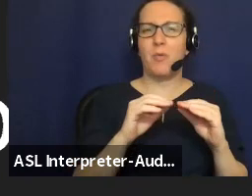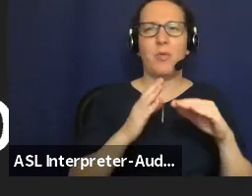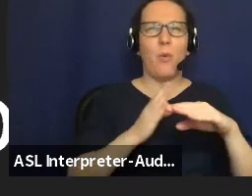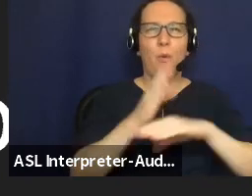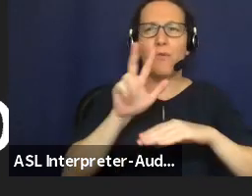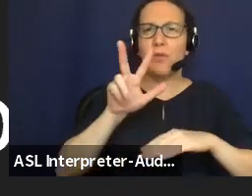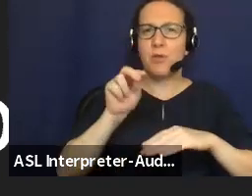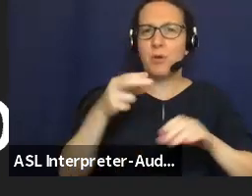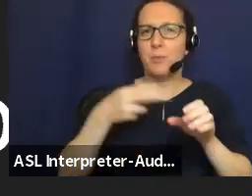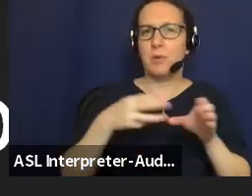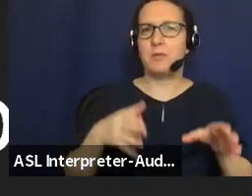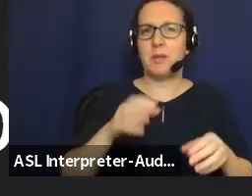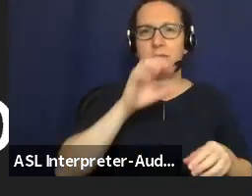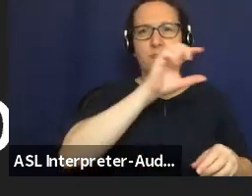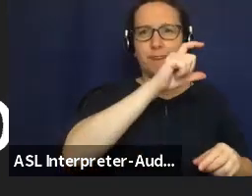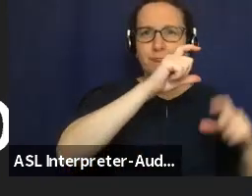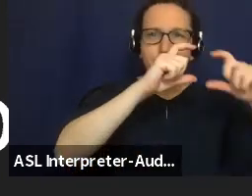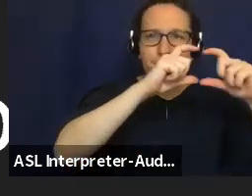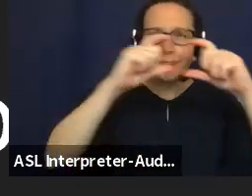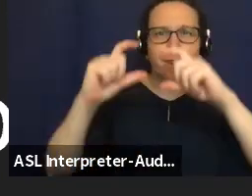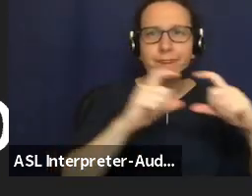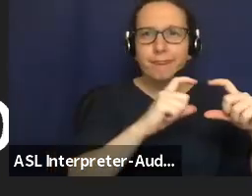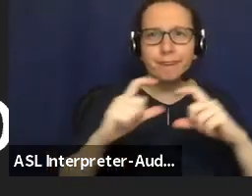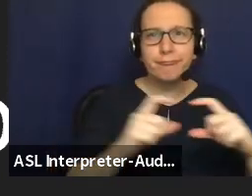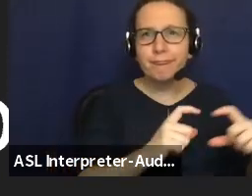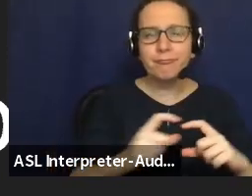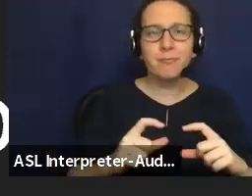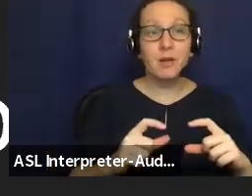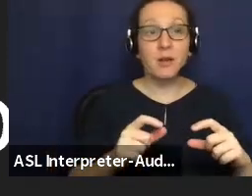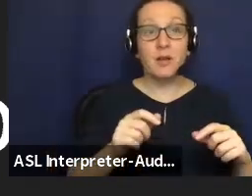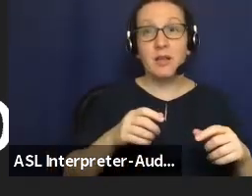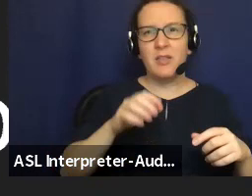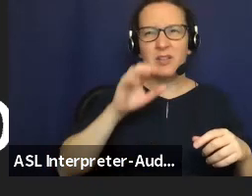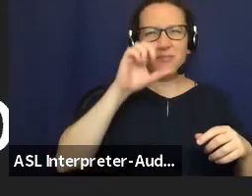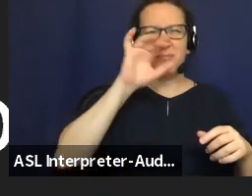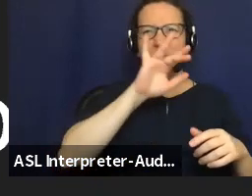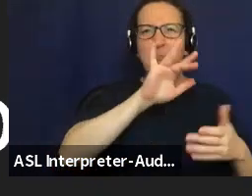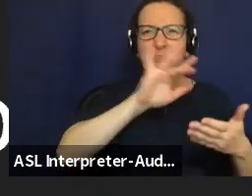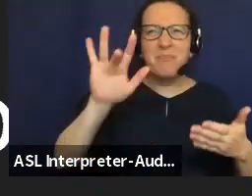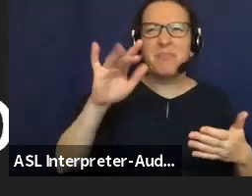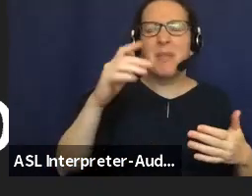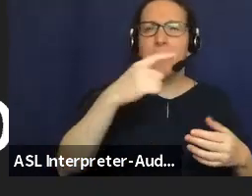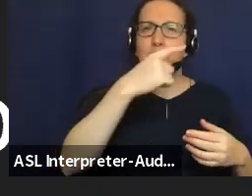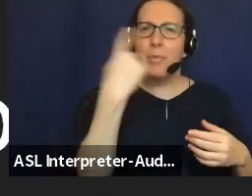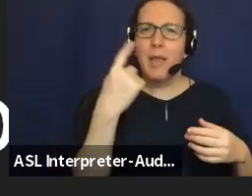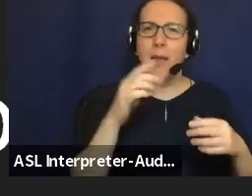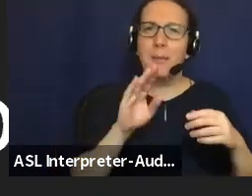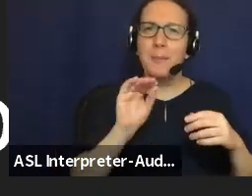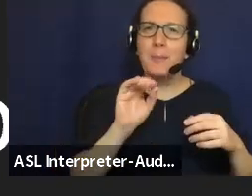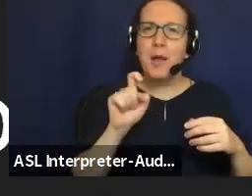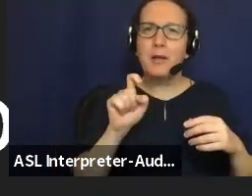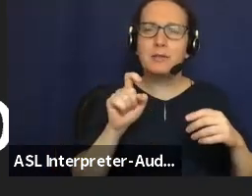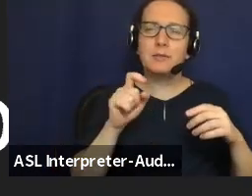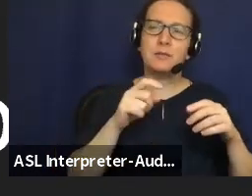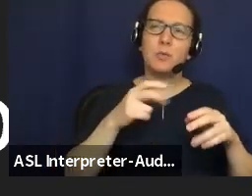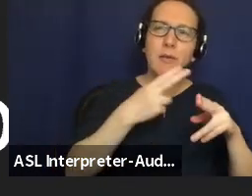participants. And you can see on the left, there's a lot of black boxes with people's names or profile